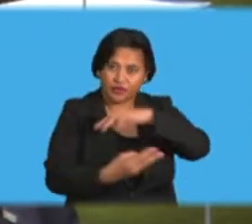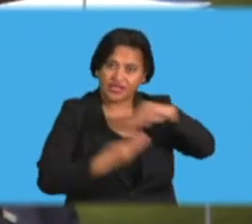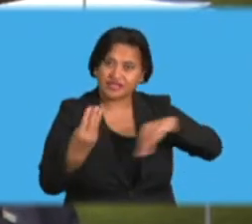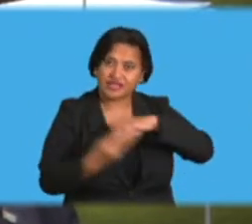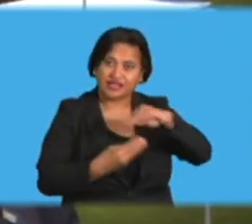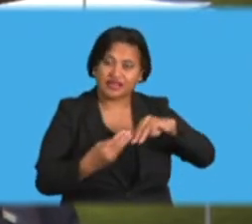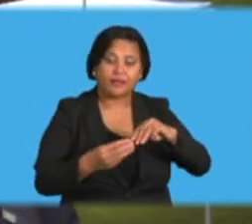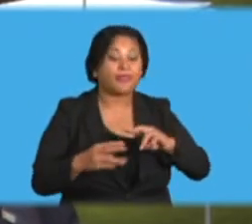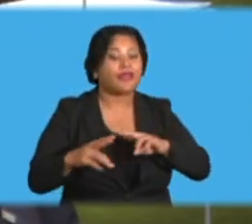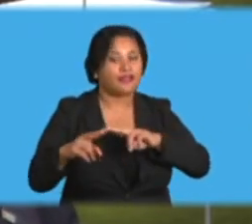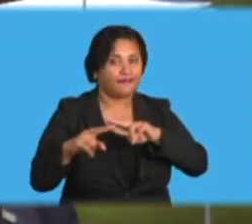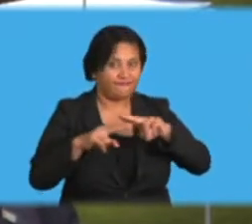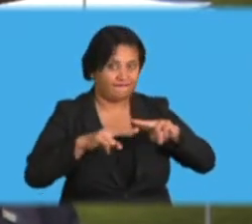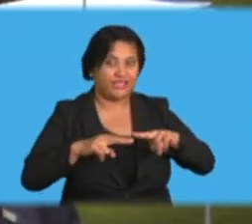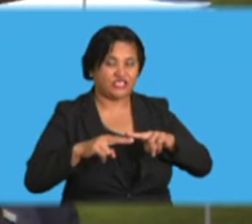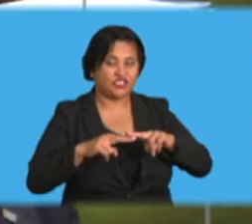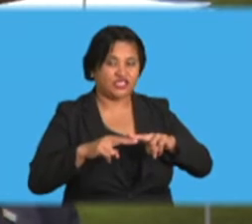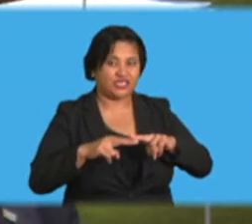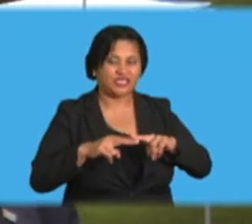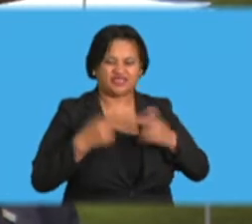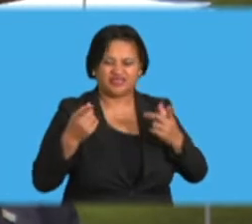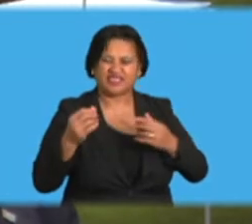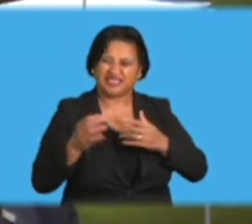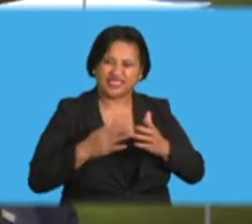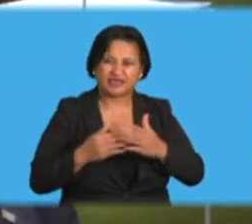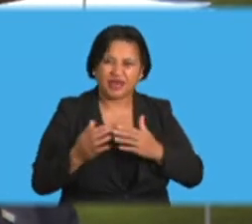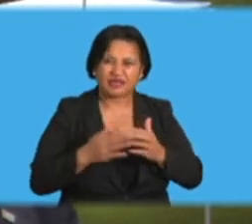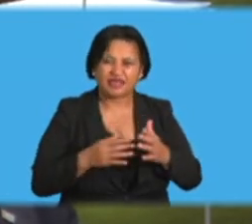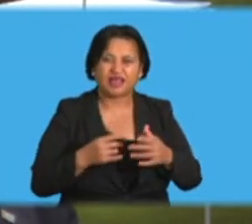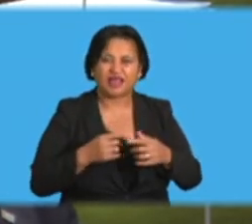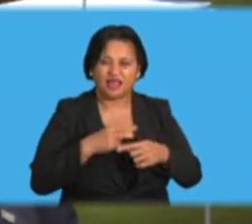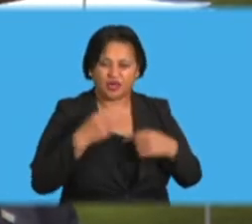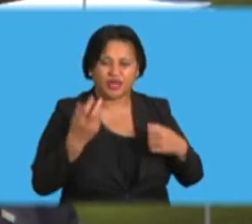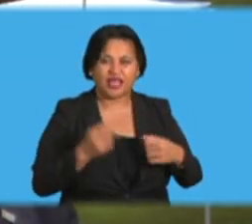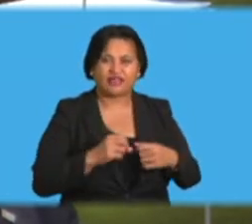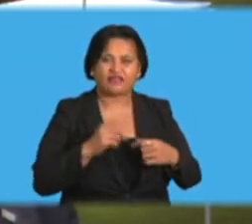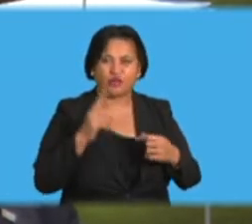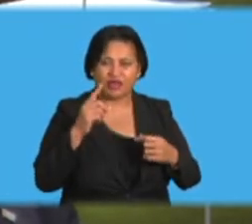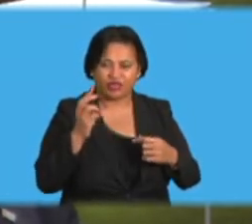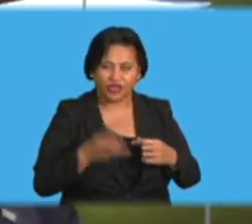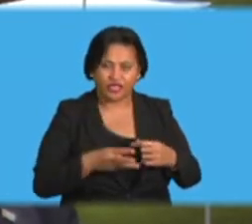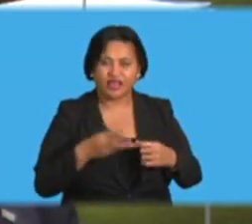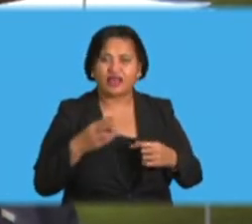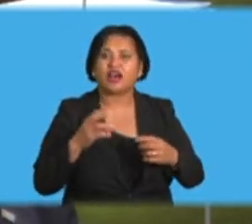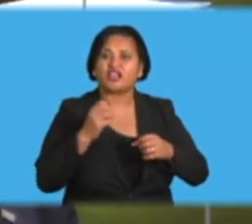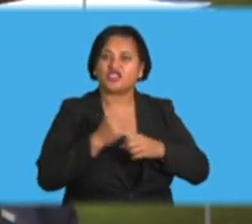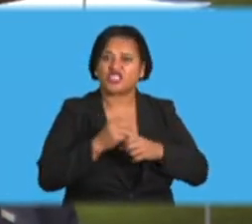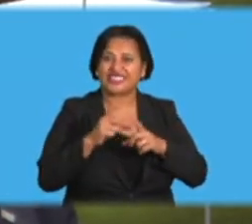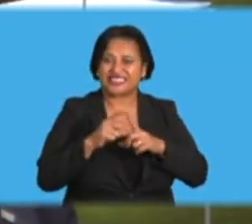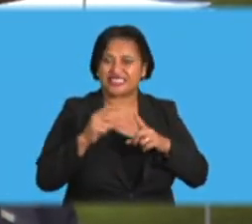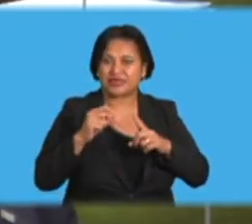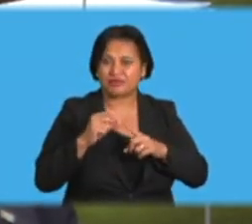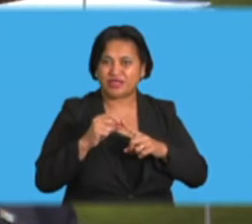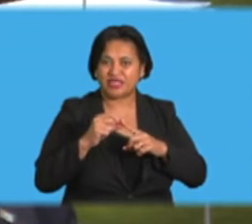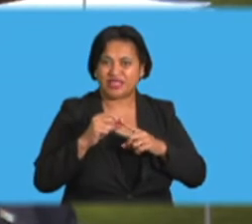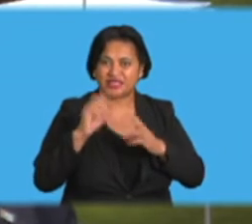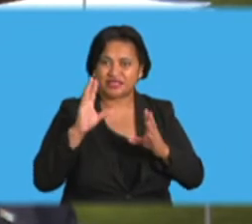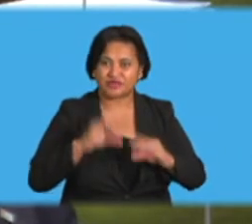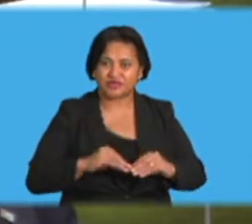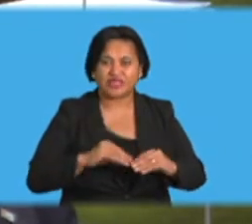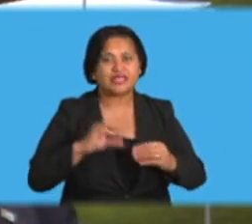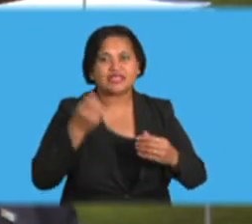Fiji still, despite the fact that 1/3 of the value of our GDP is wiped off, we still cannot get concessional